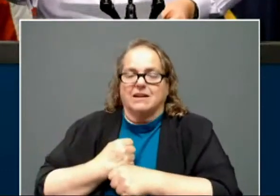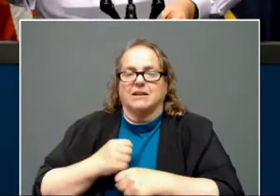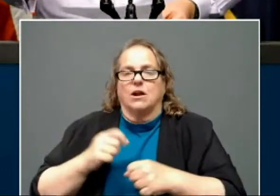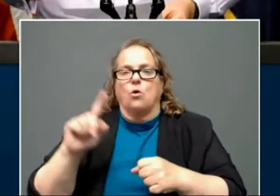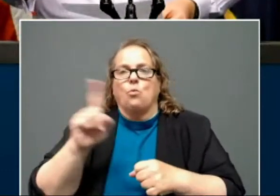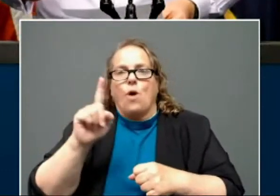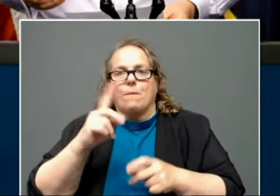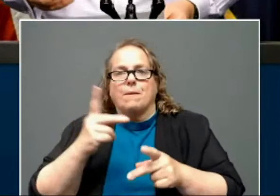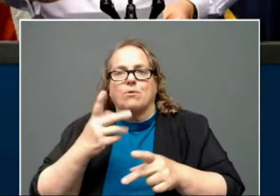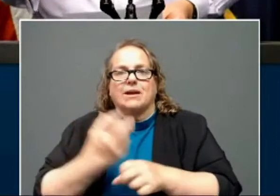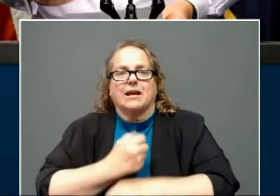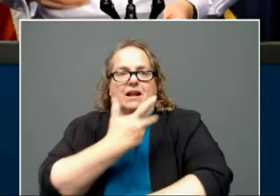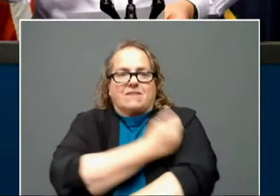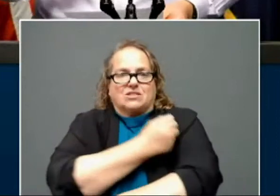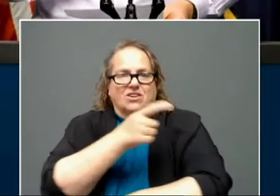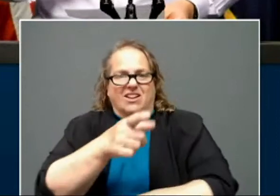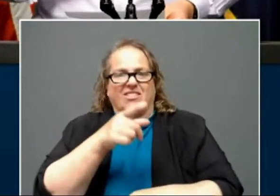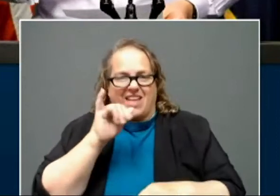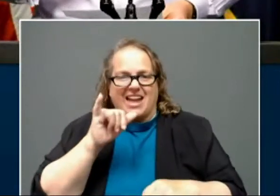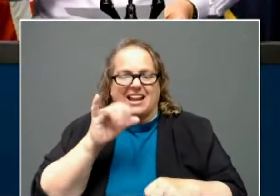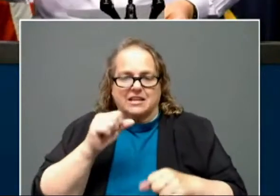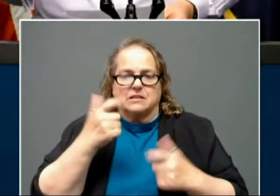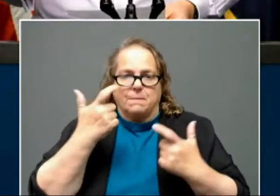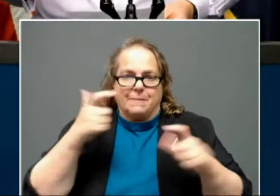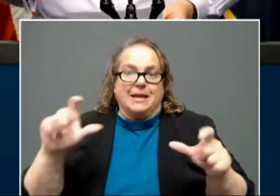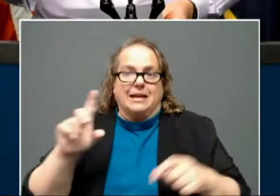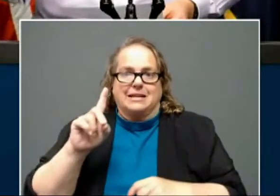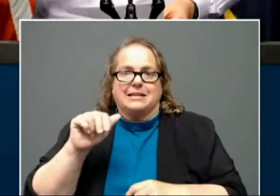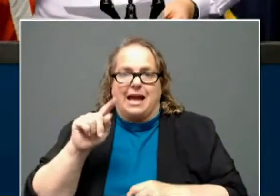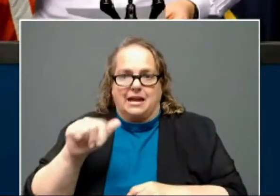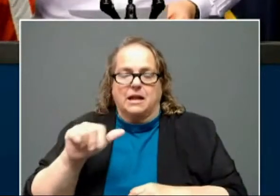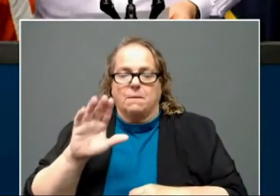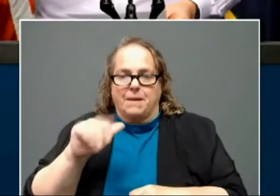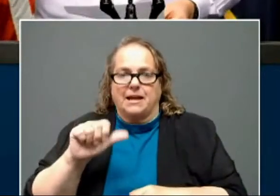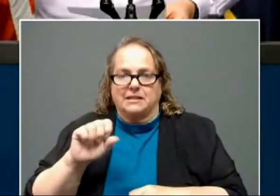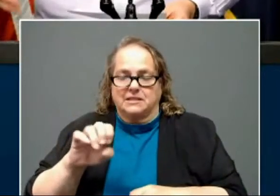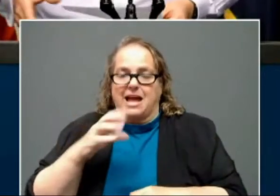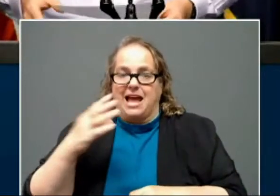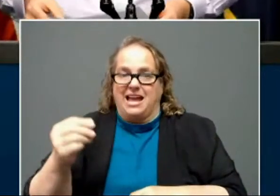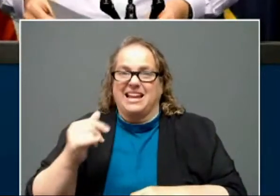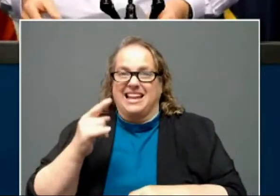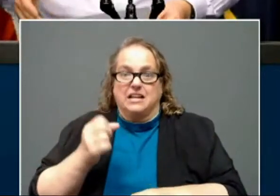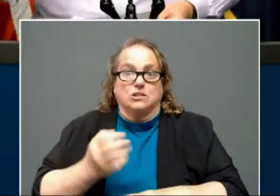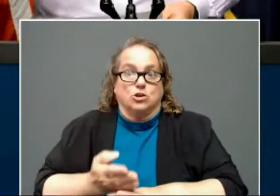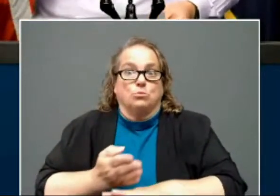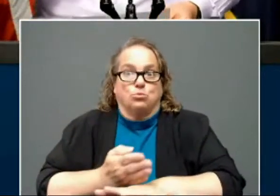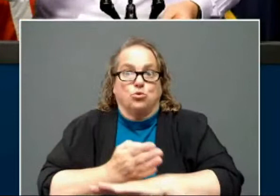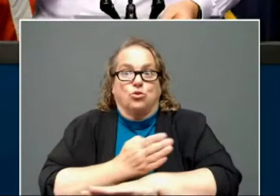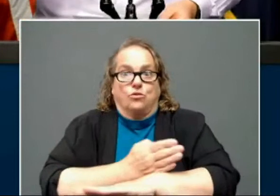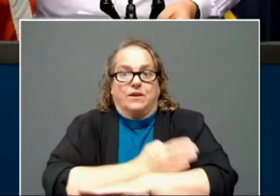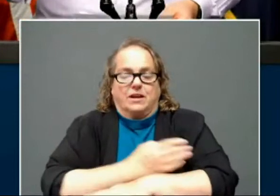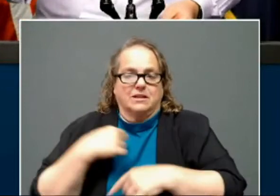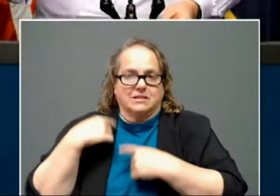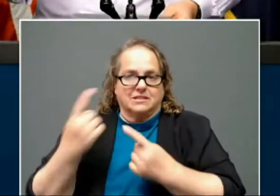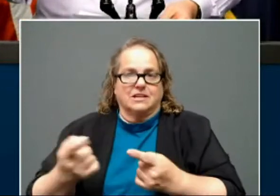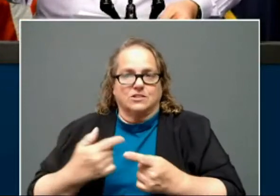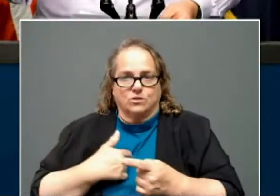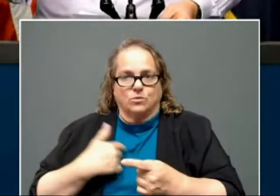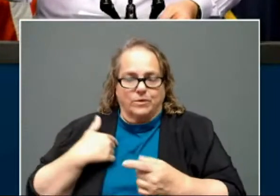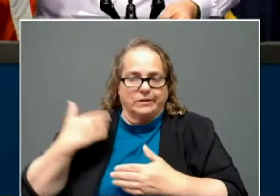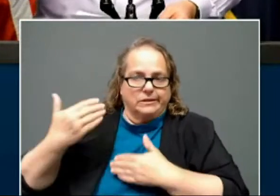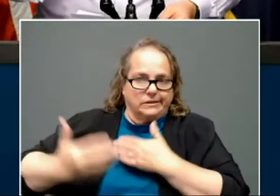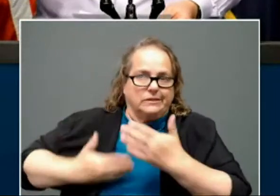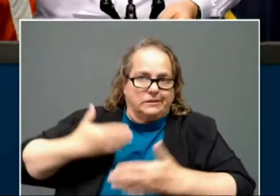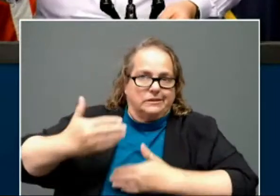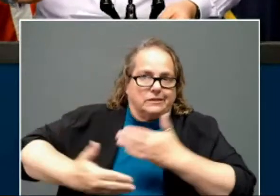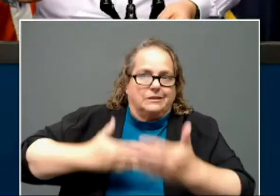sprawling database, and it is growing and improving consistently throughout this journey. And so this is now making it possible for